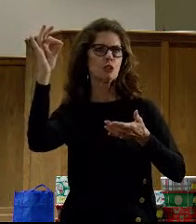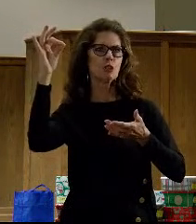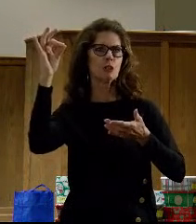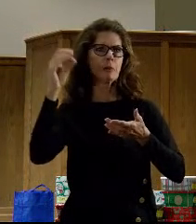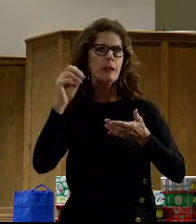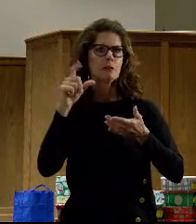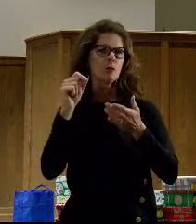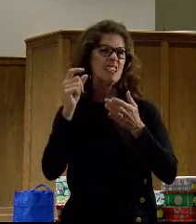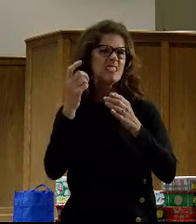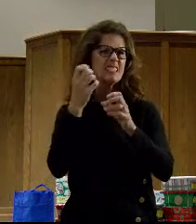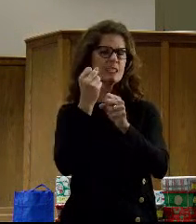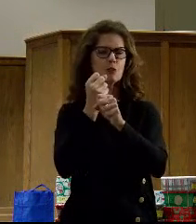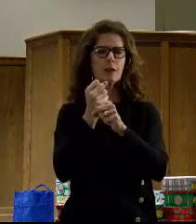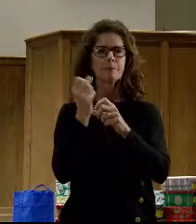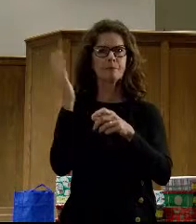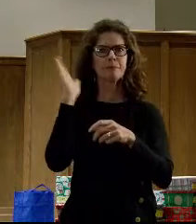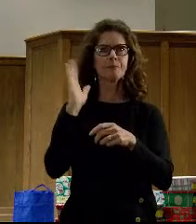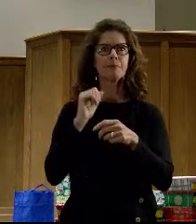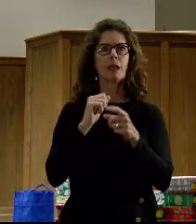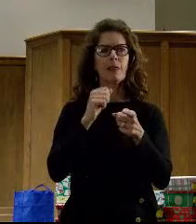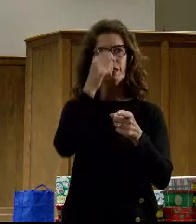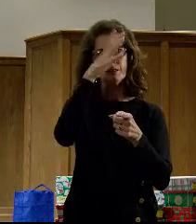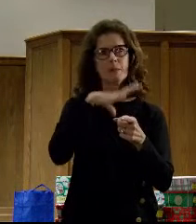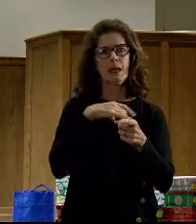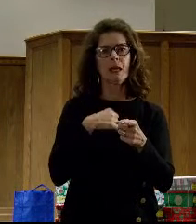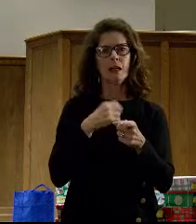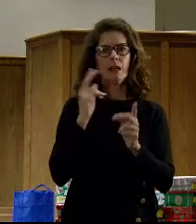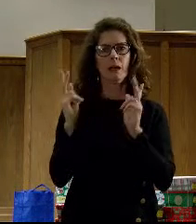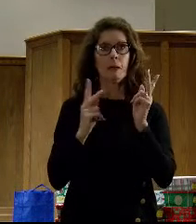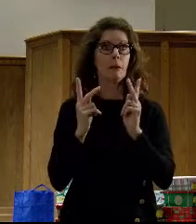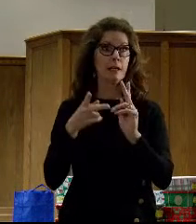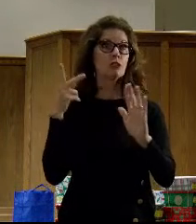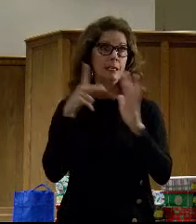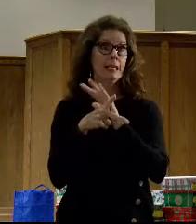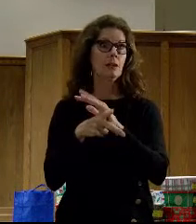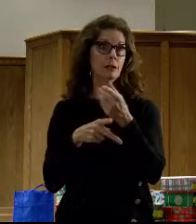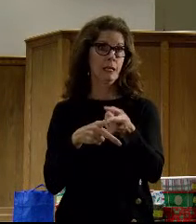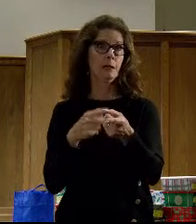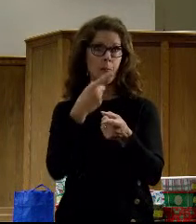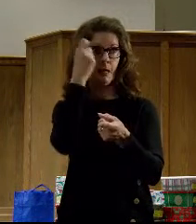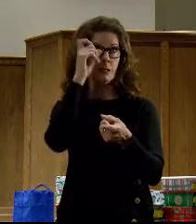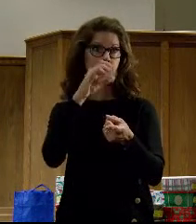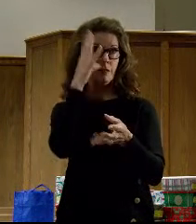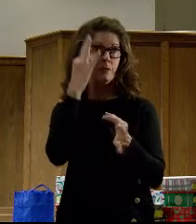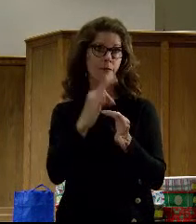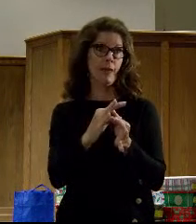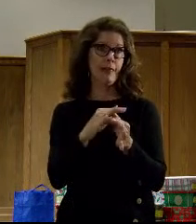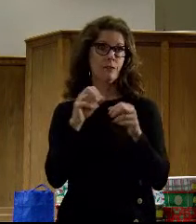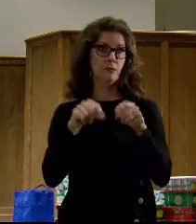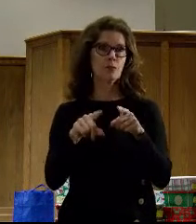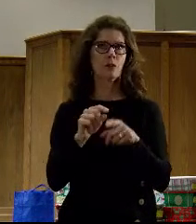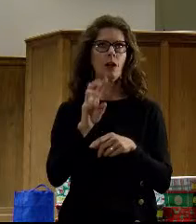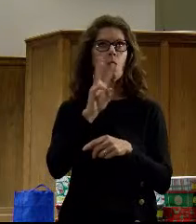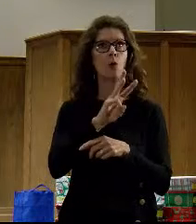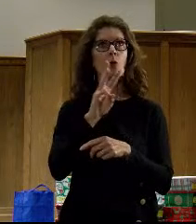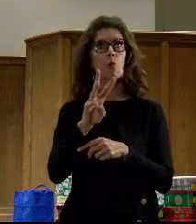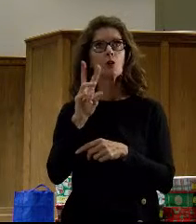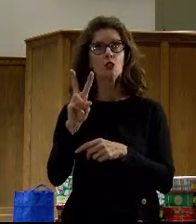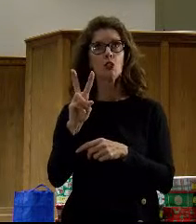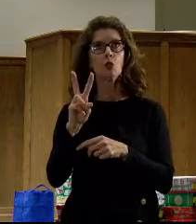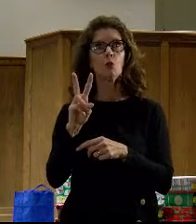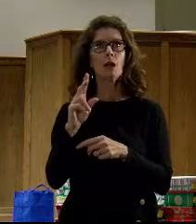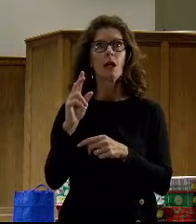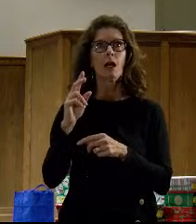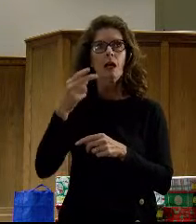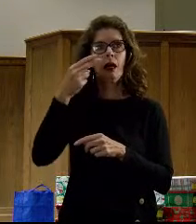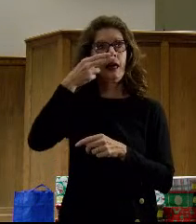century. He ended up becoming a martyr for his faith. In the World War II, he was executed by